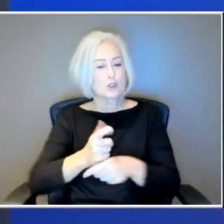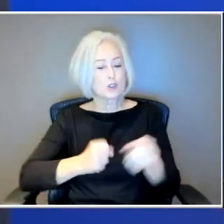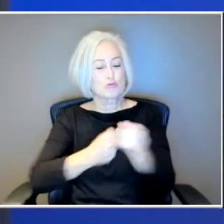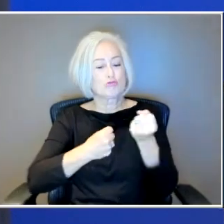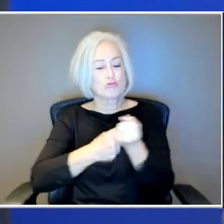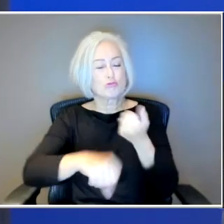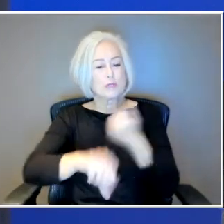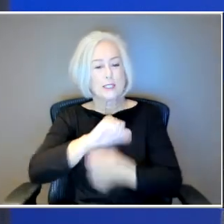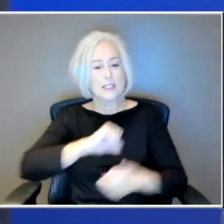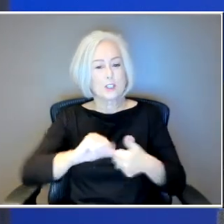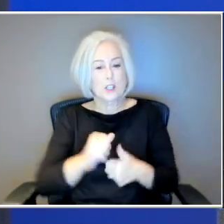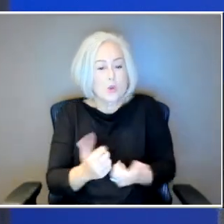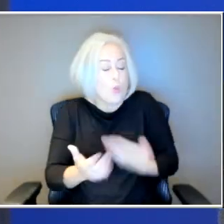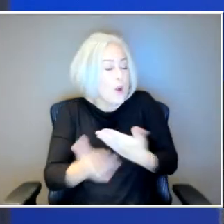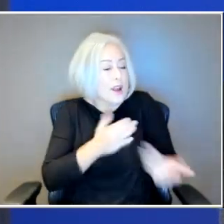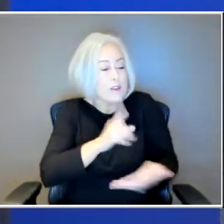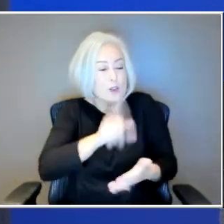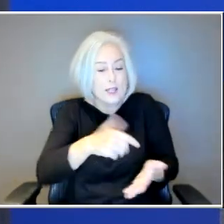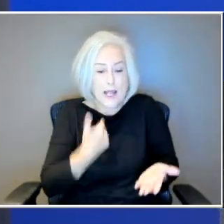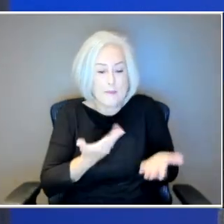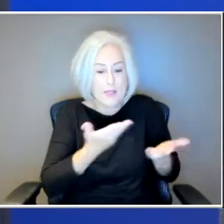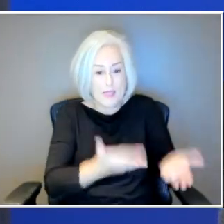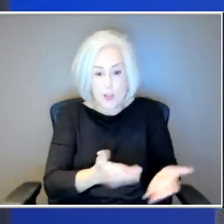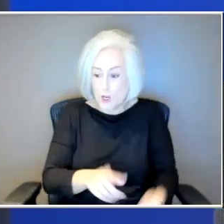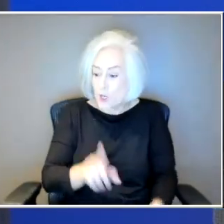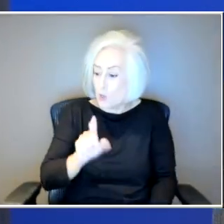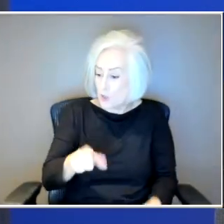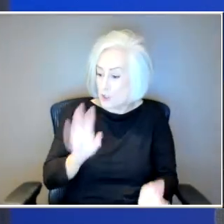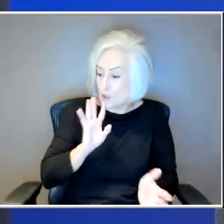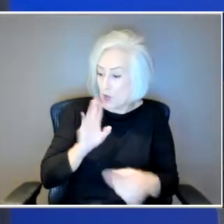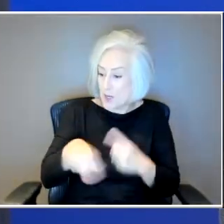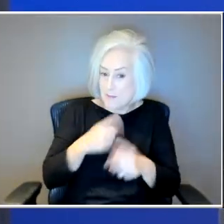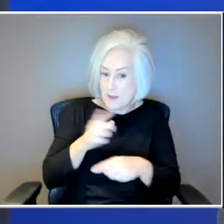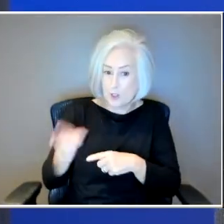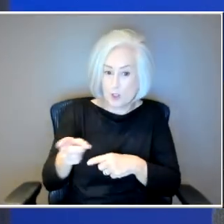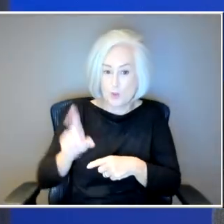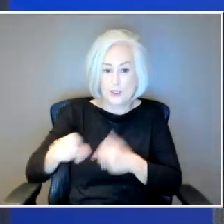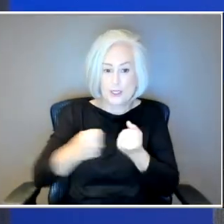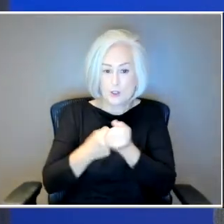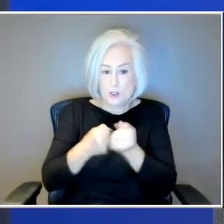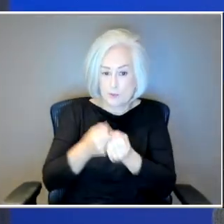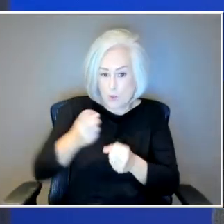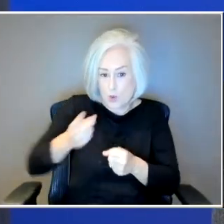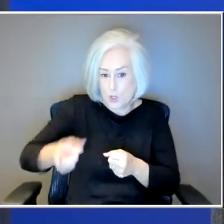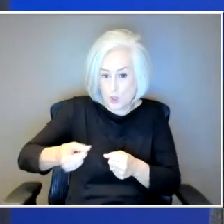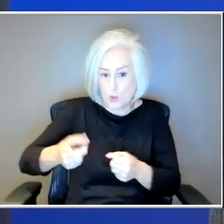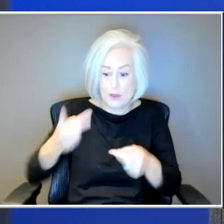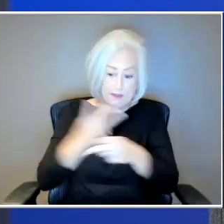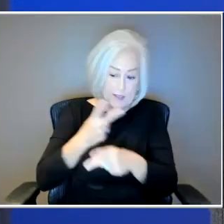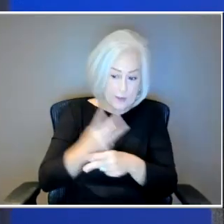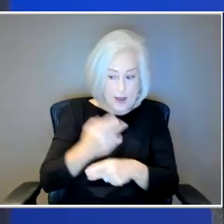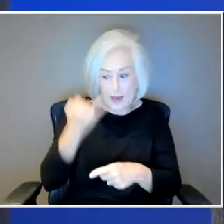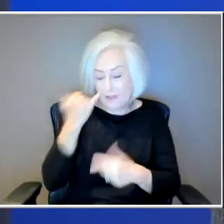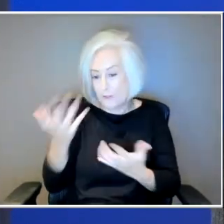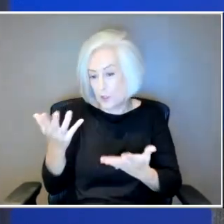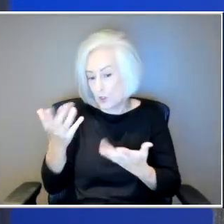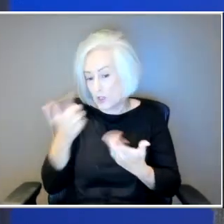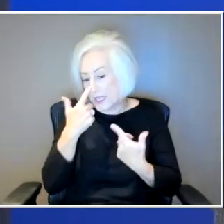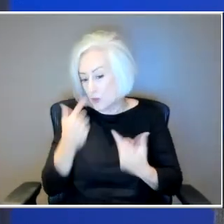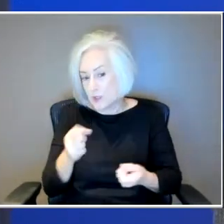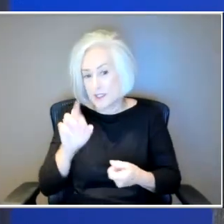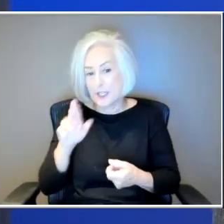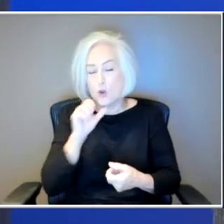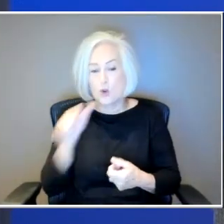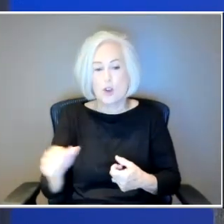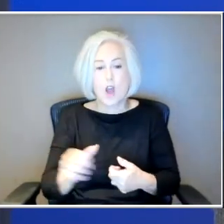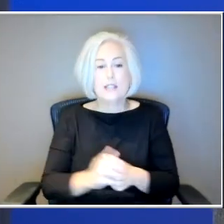whatever you need, I'll be there. And then I was like, well, we also should talk about you. We need to support you and, figure out if you're interested in this. And it was very